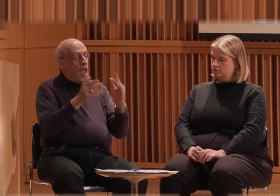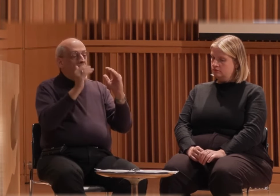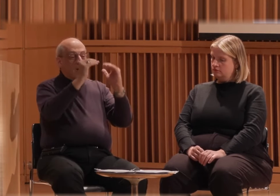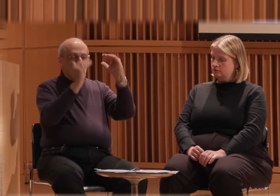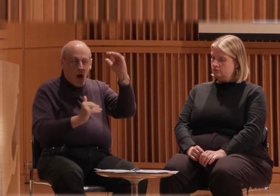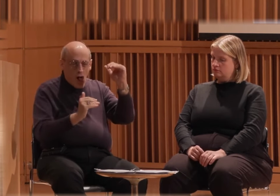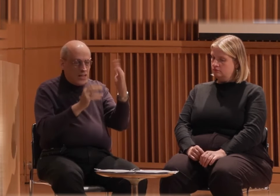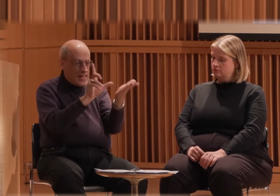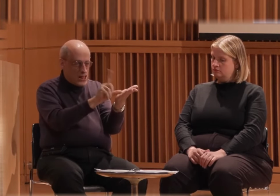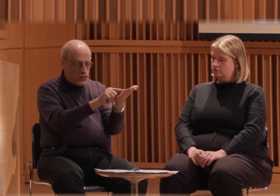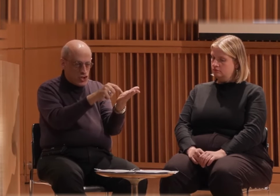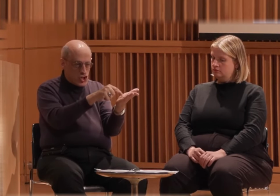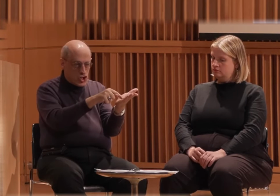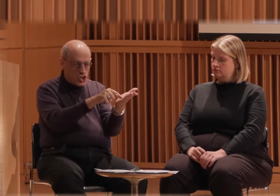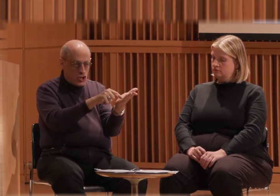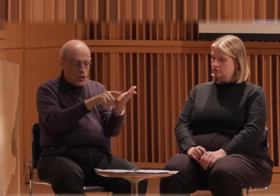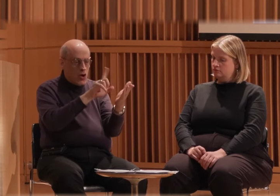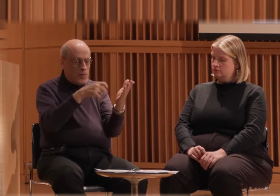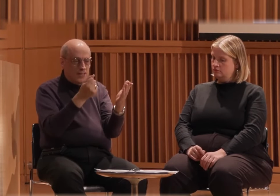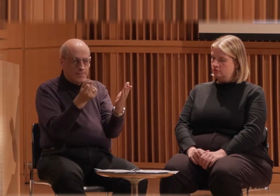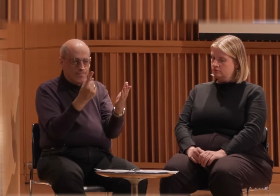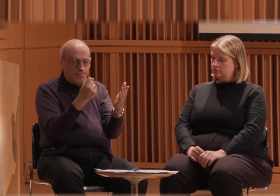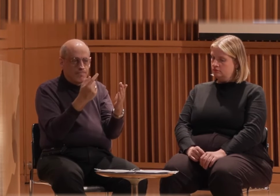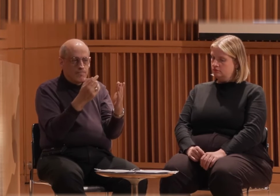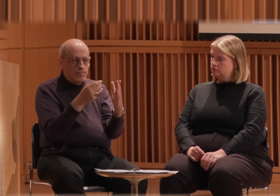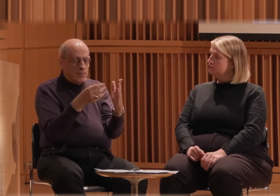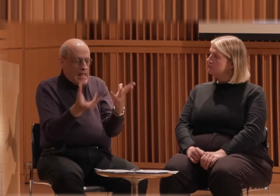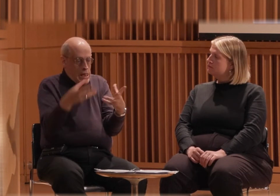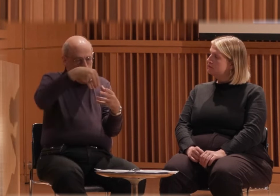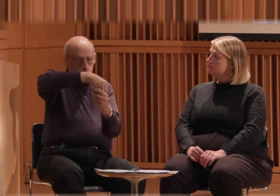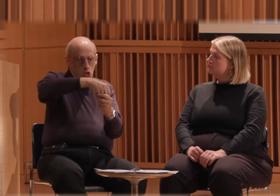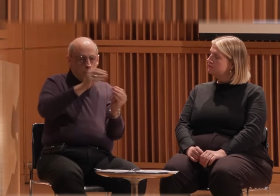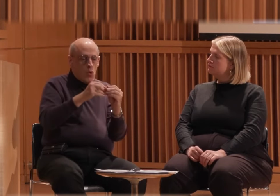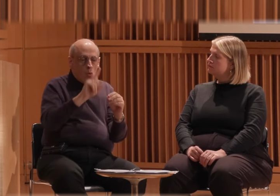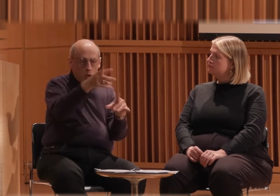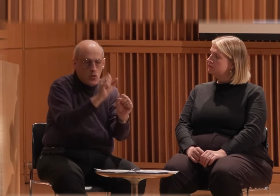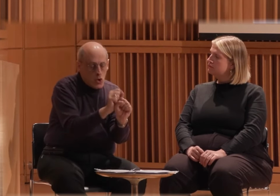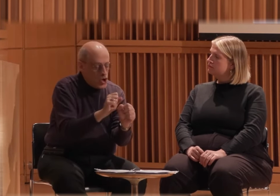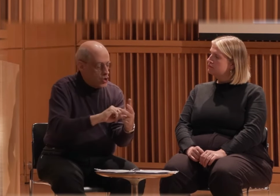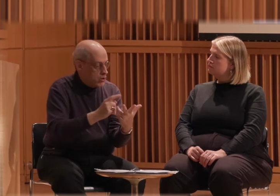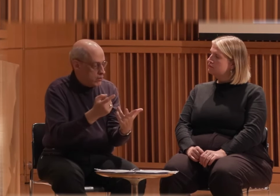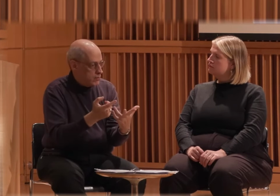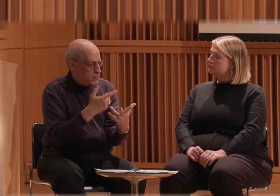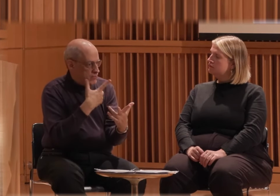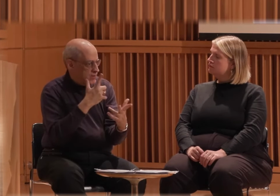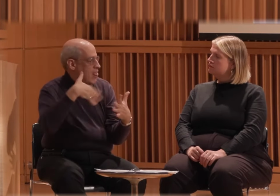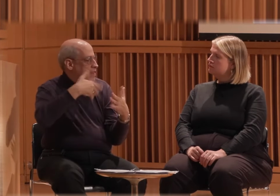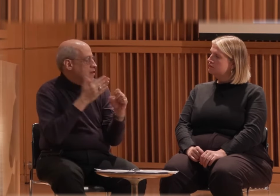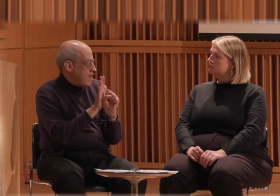inequality literature has to actually take into much better account work, where you work. So most of us